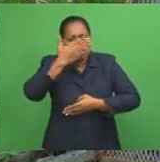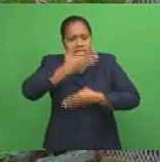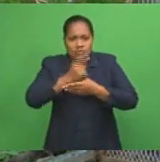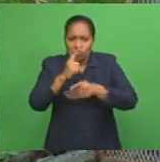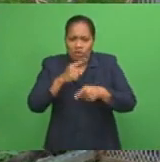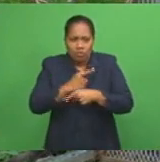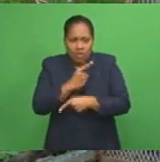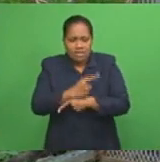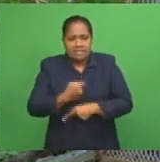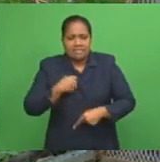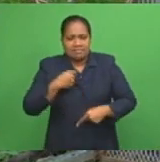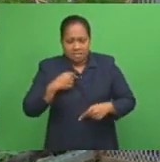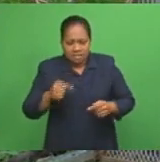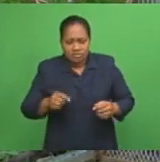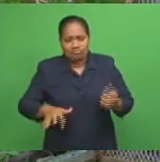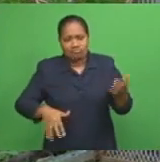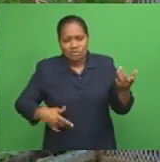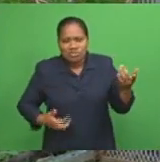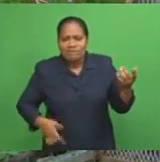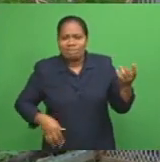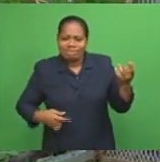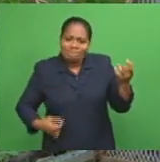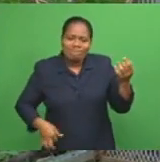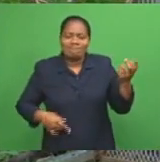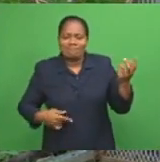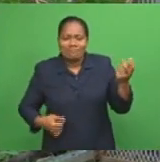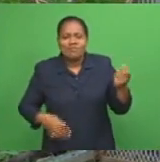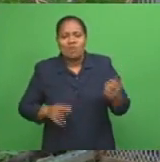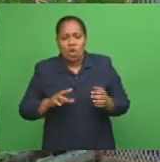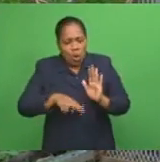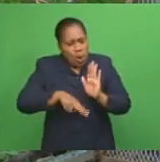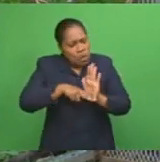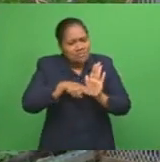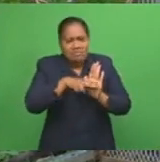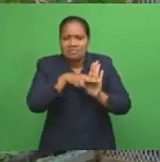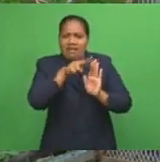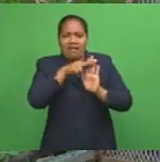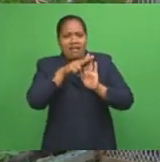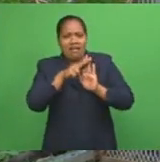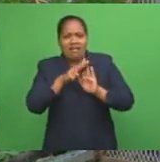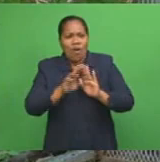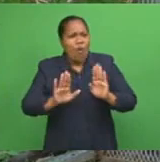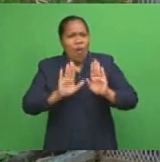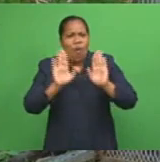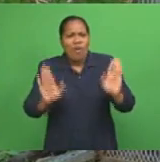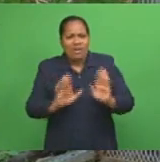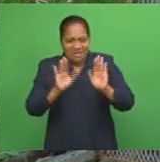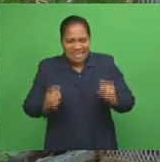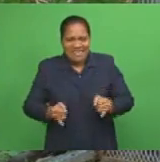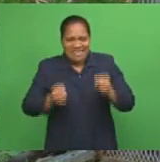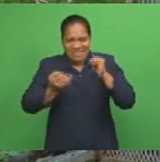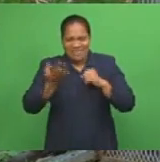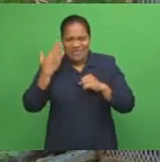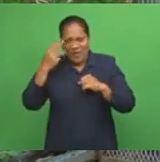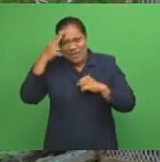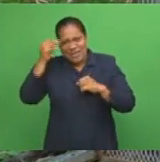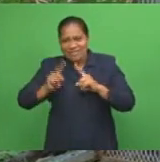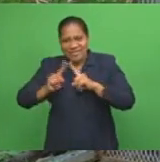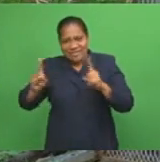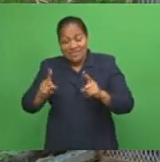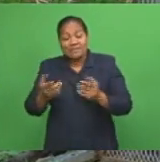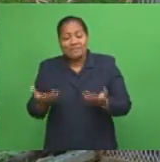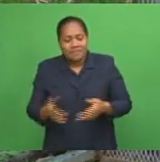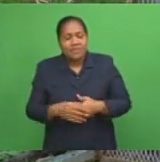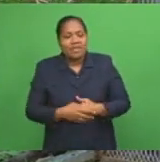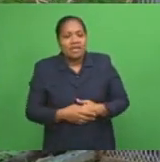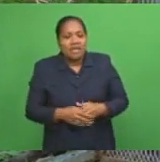taking gigs at dance hall and hotels, holiday and travel lodge at the time. And the music got